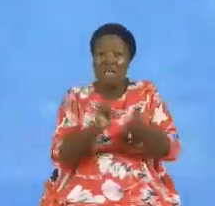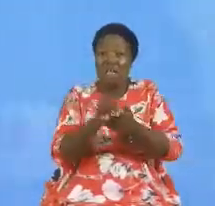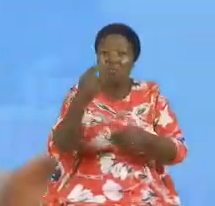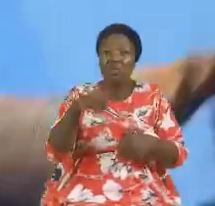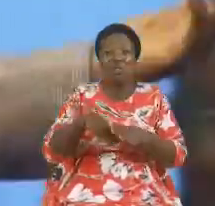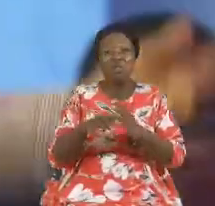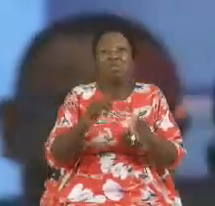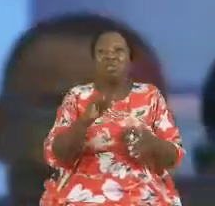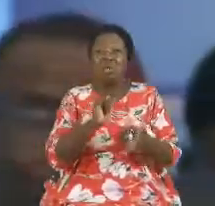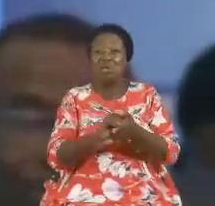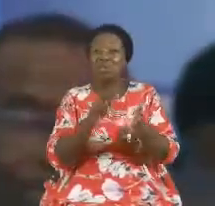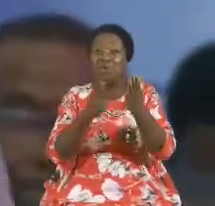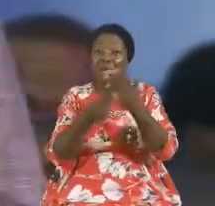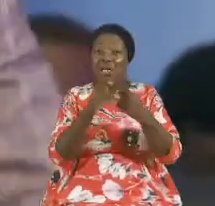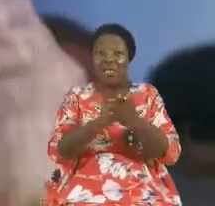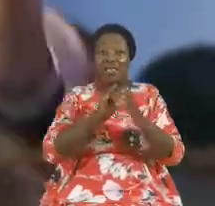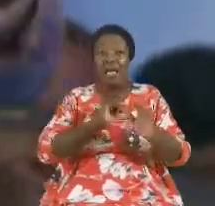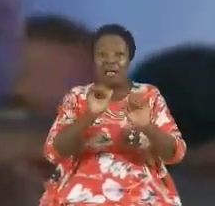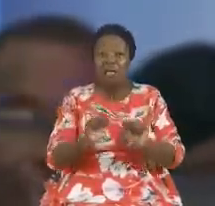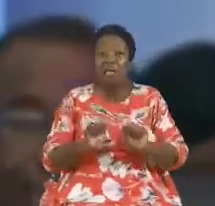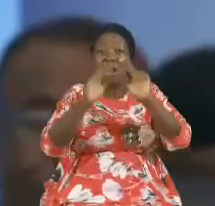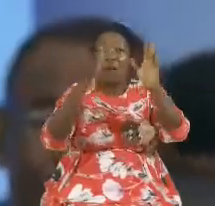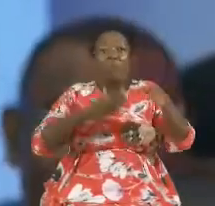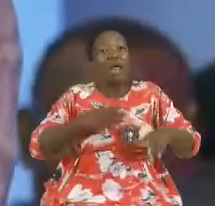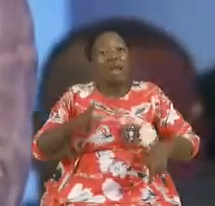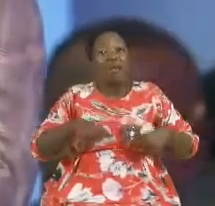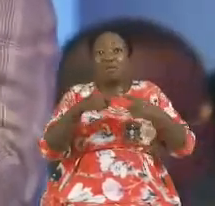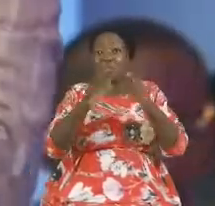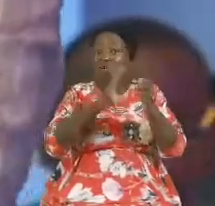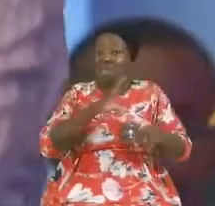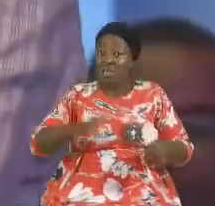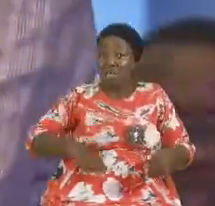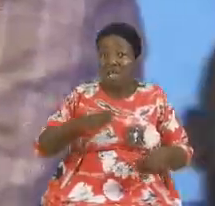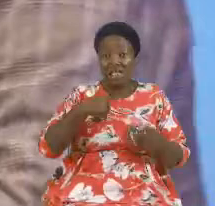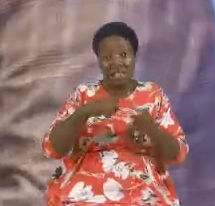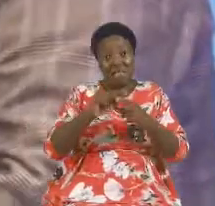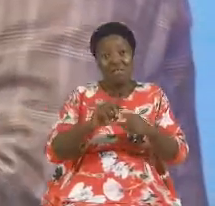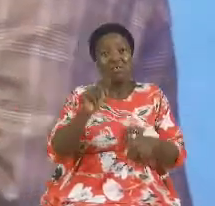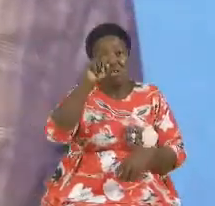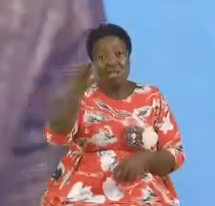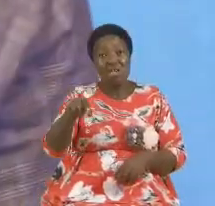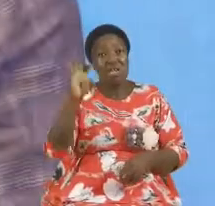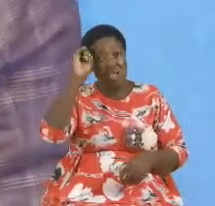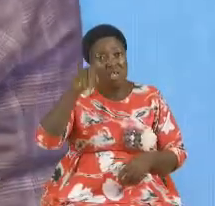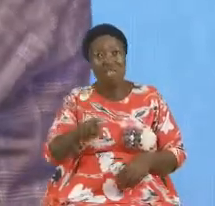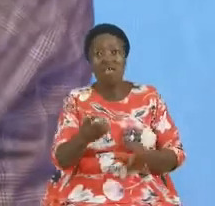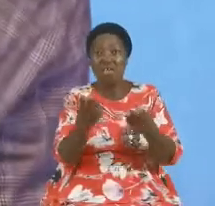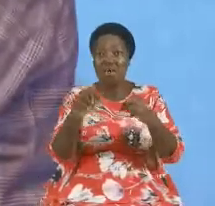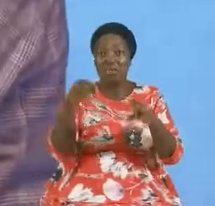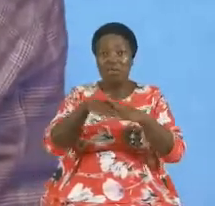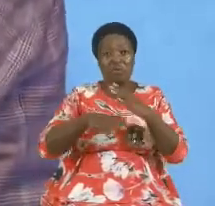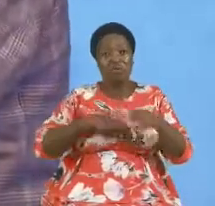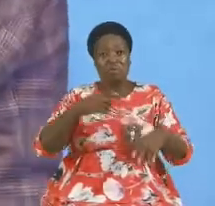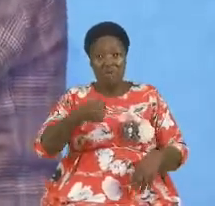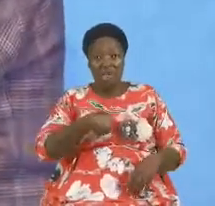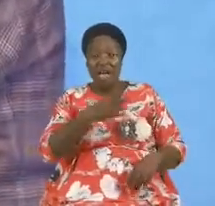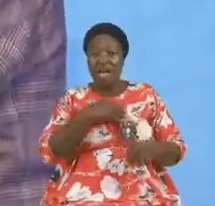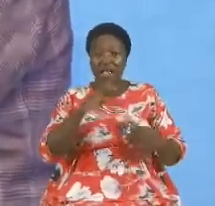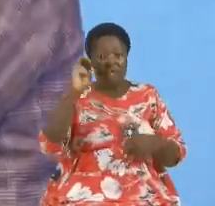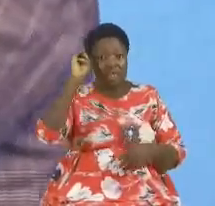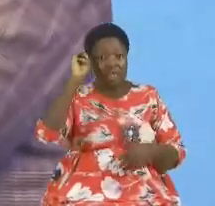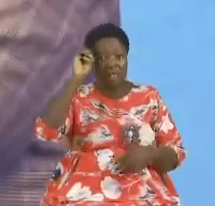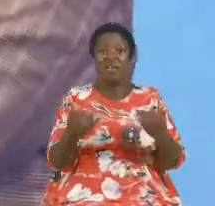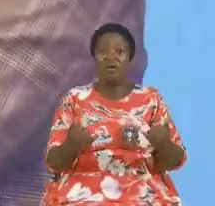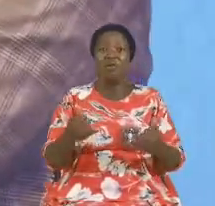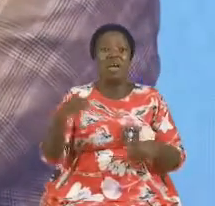that was crusade time, I gave my life to Christ, I came into him, and he